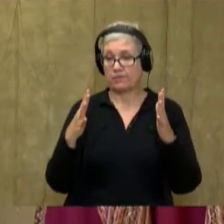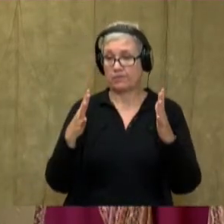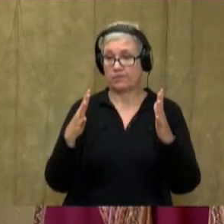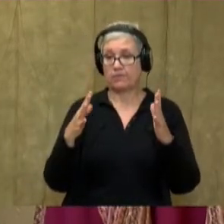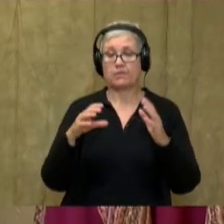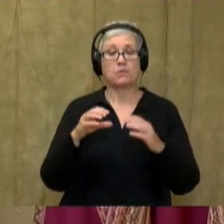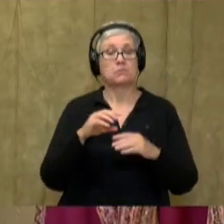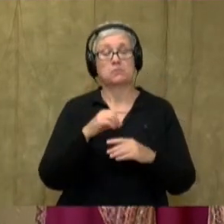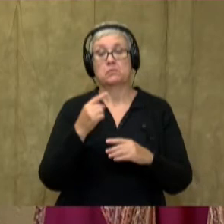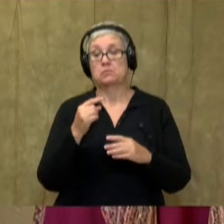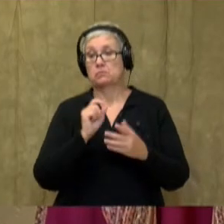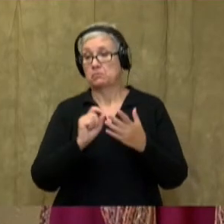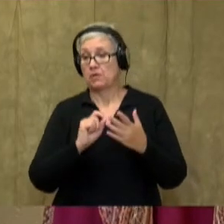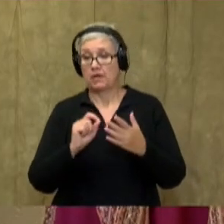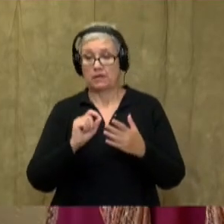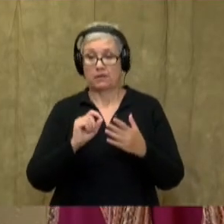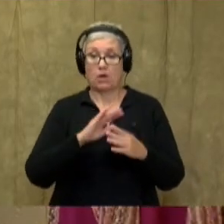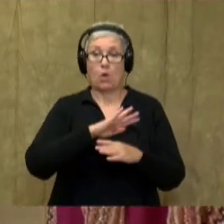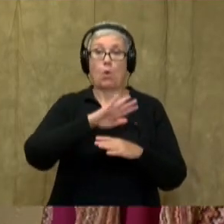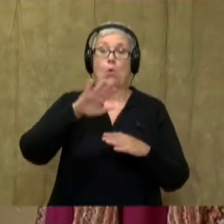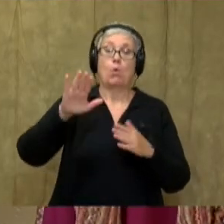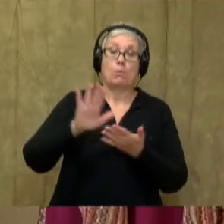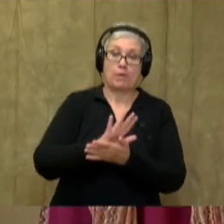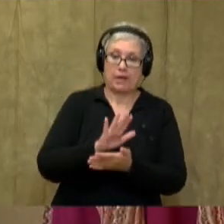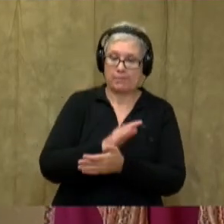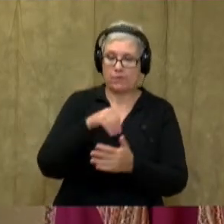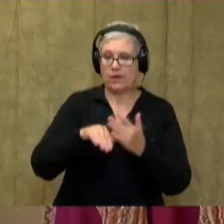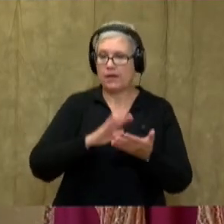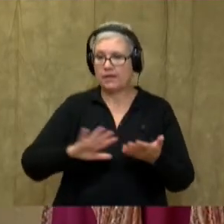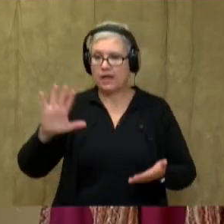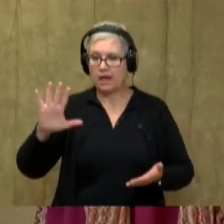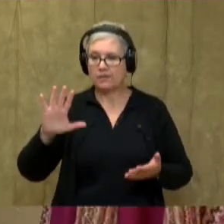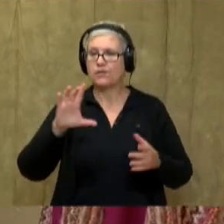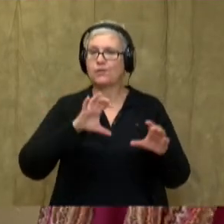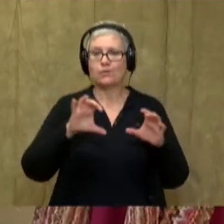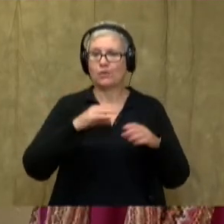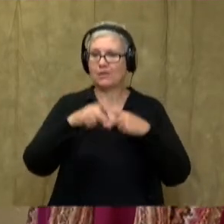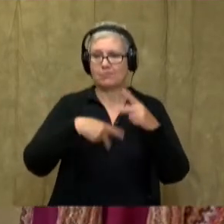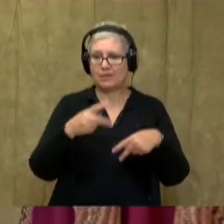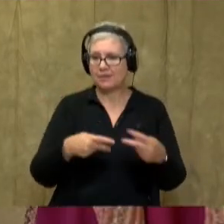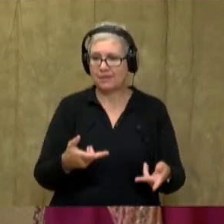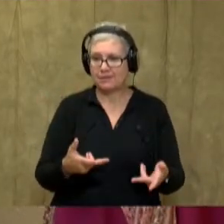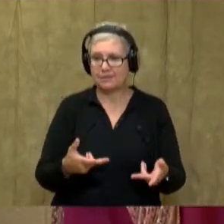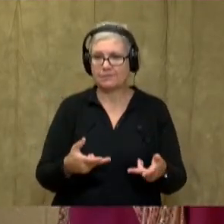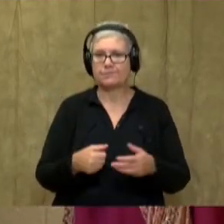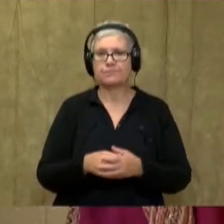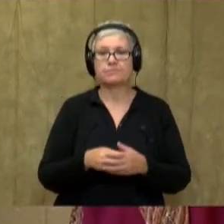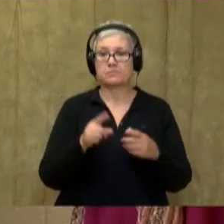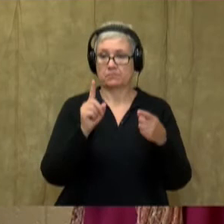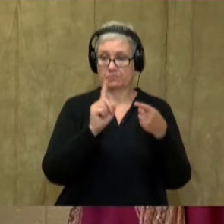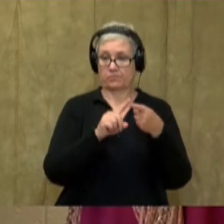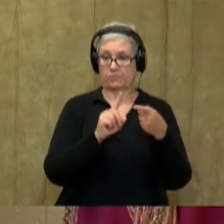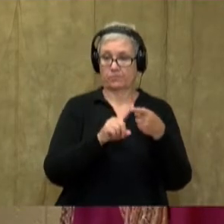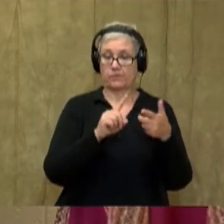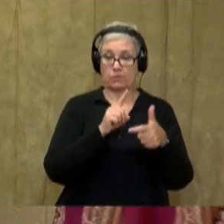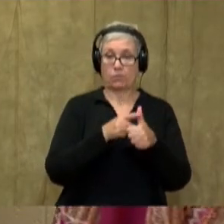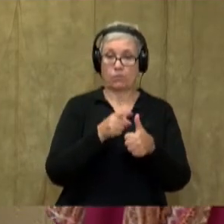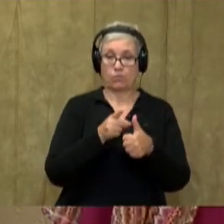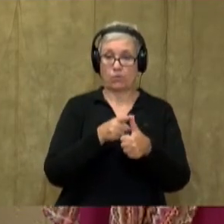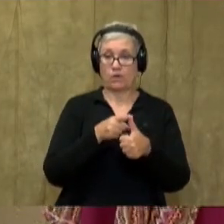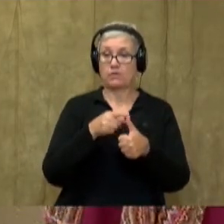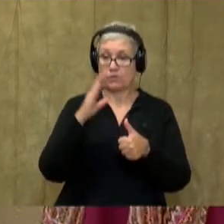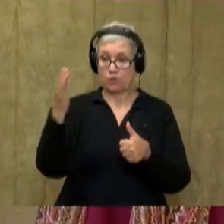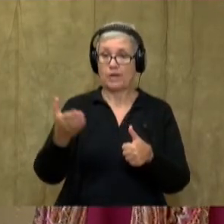whole essay, or if you're writing a paper in college, you do this process. Number 1, introduce your claim and establish